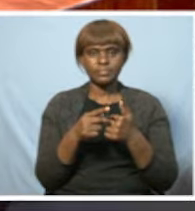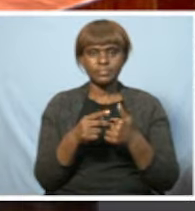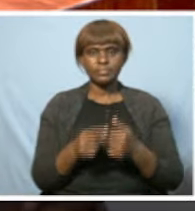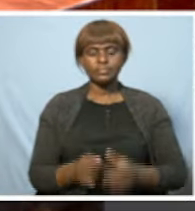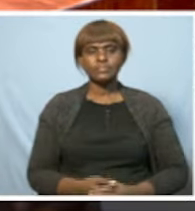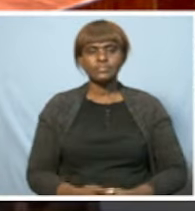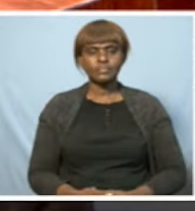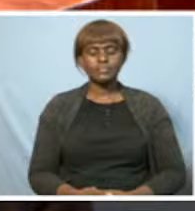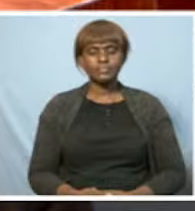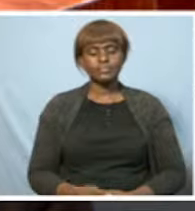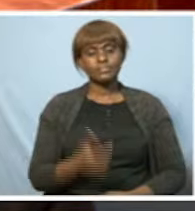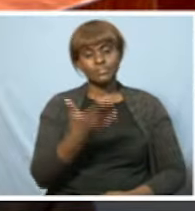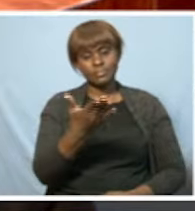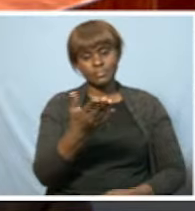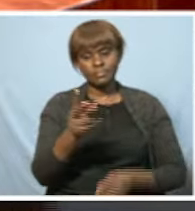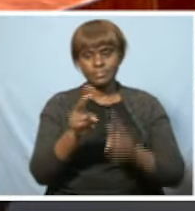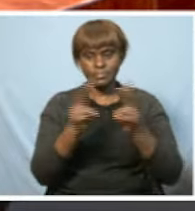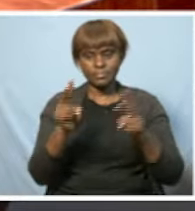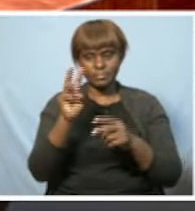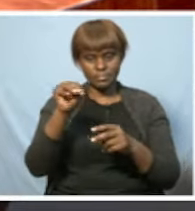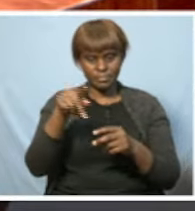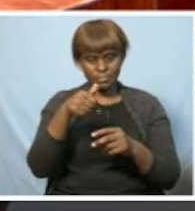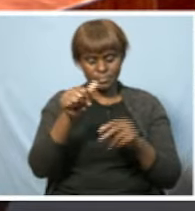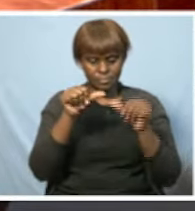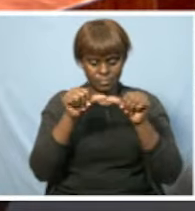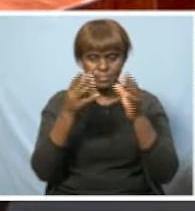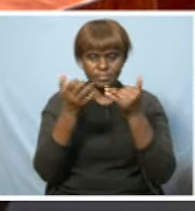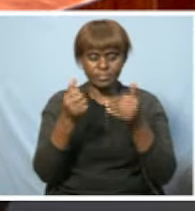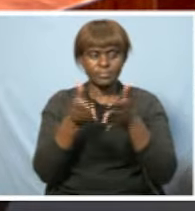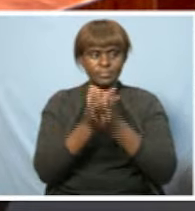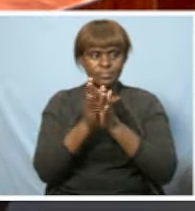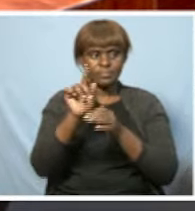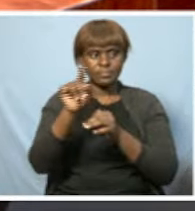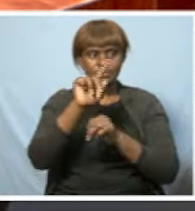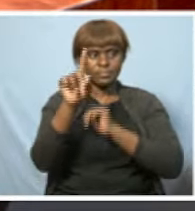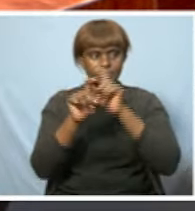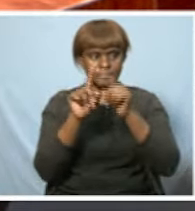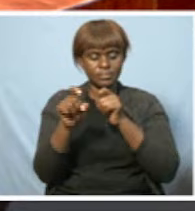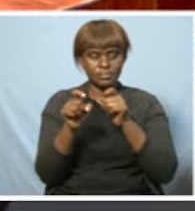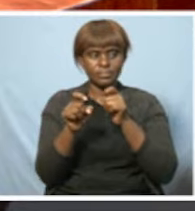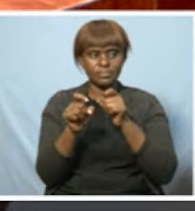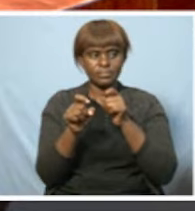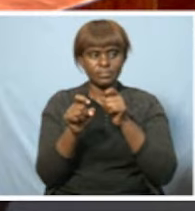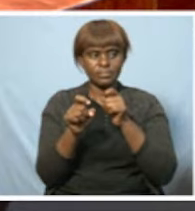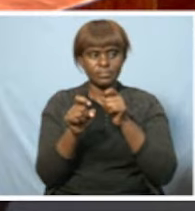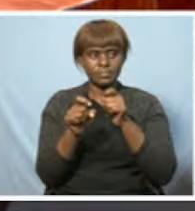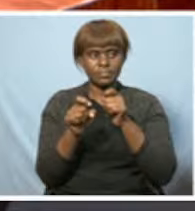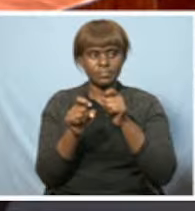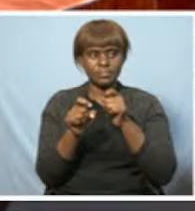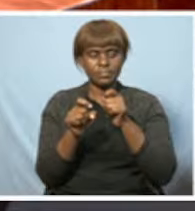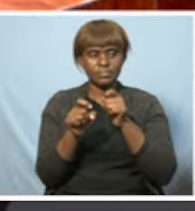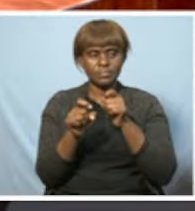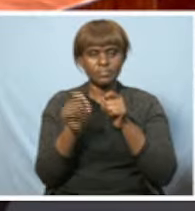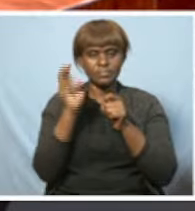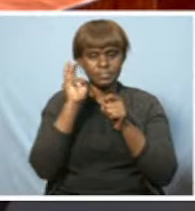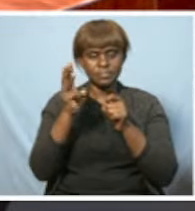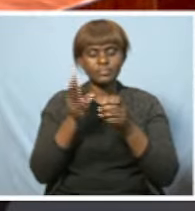You saw the MP still wanted to ask you questions. Who ask